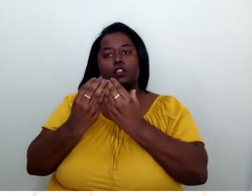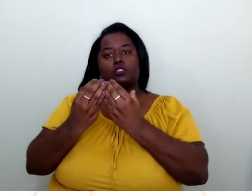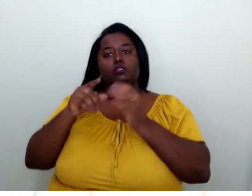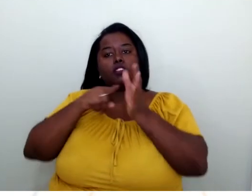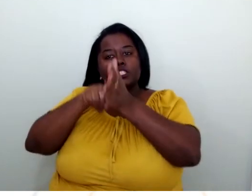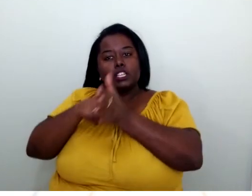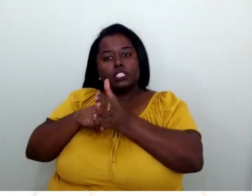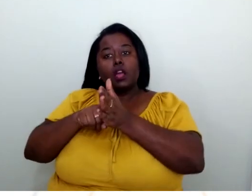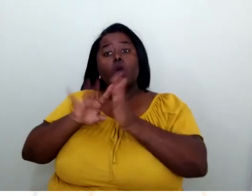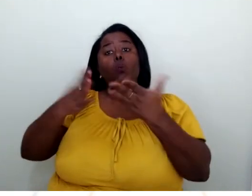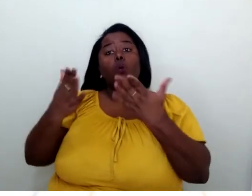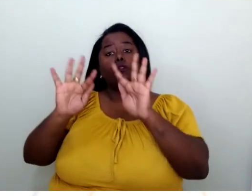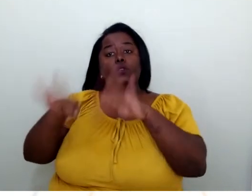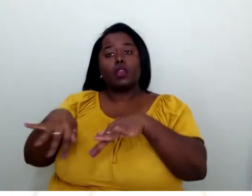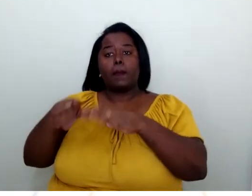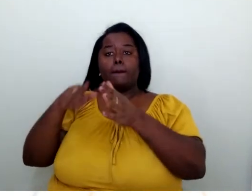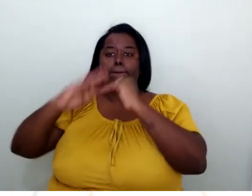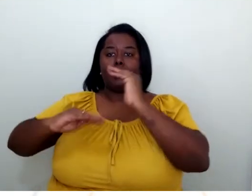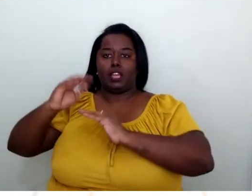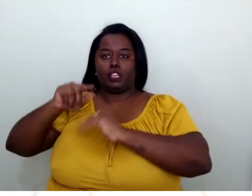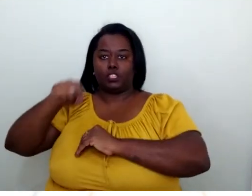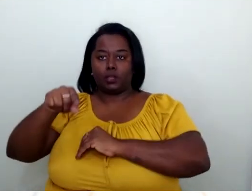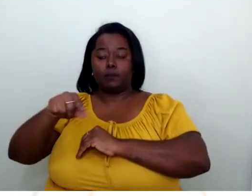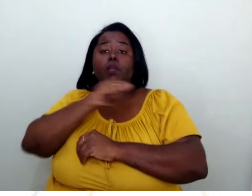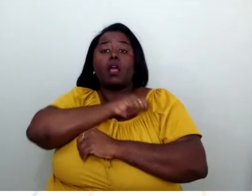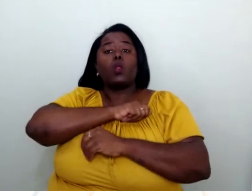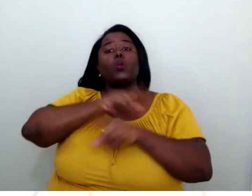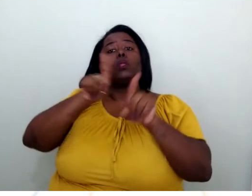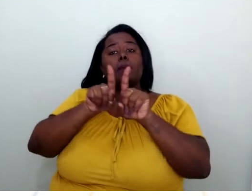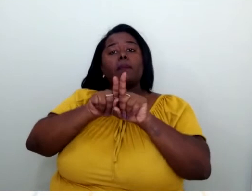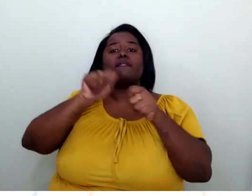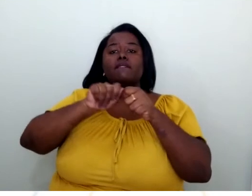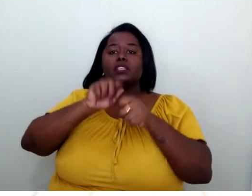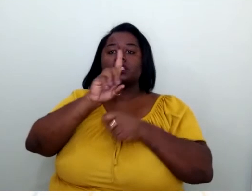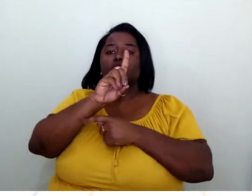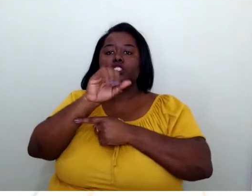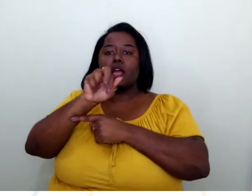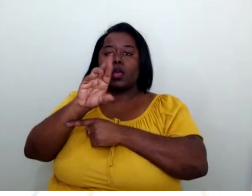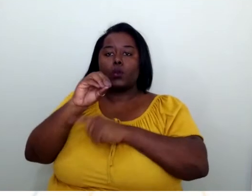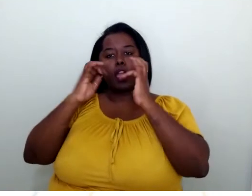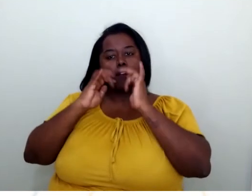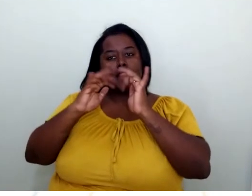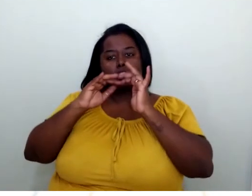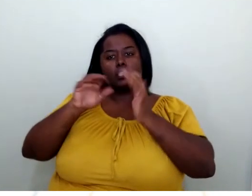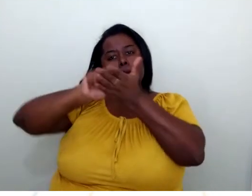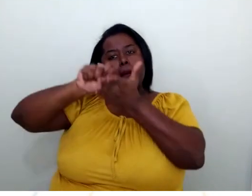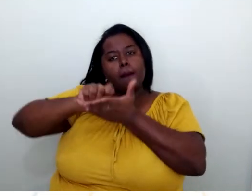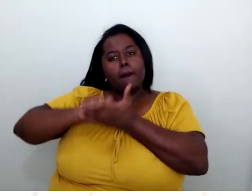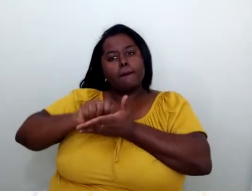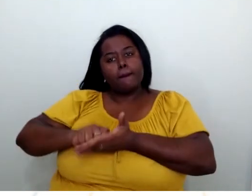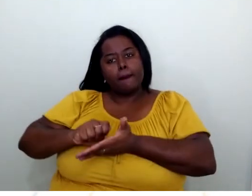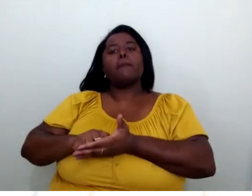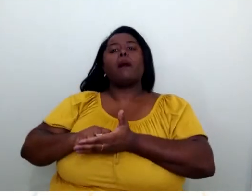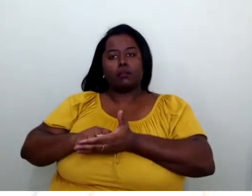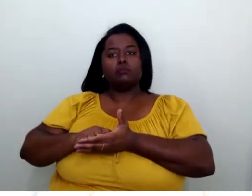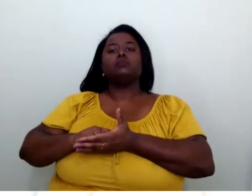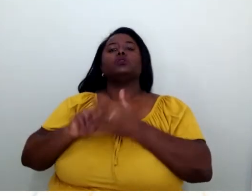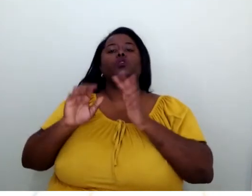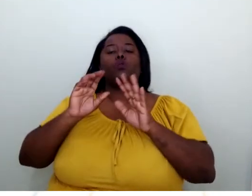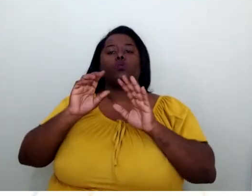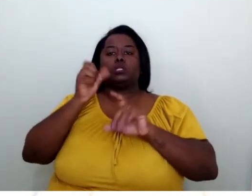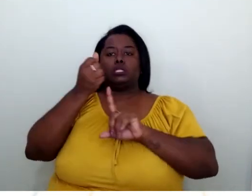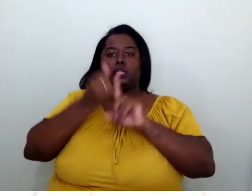4-year education degree to prepare future teachers. And in our 3rd year semester, we have a series of courses